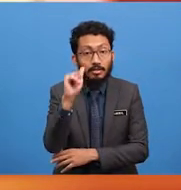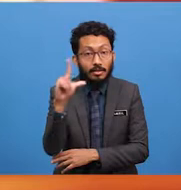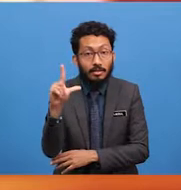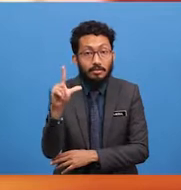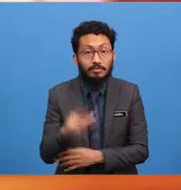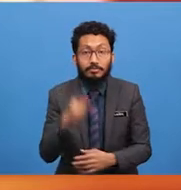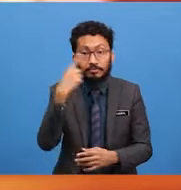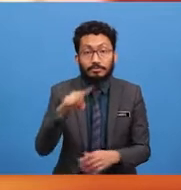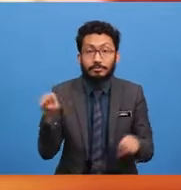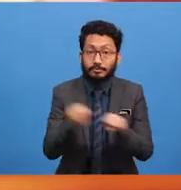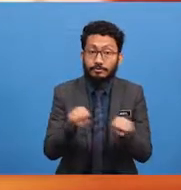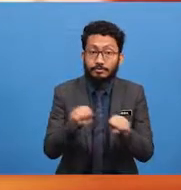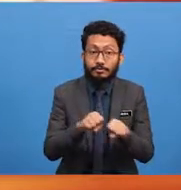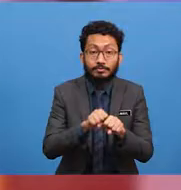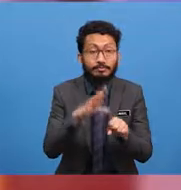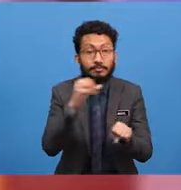socks and the shoes?